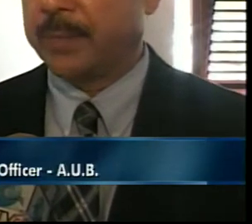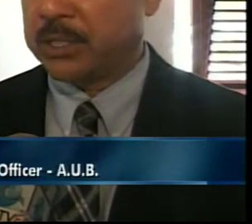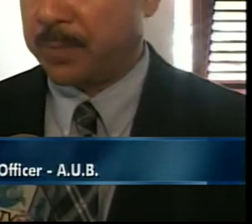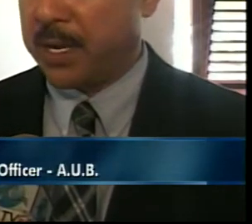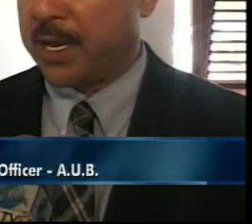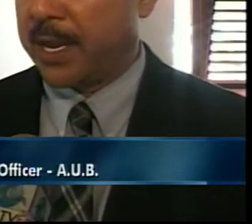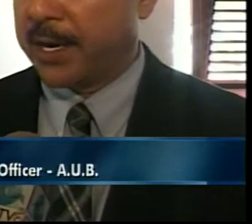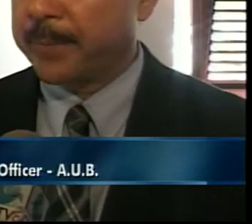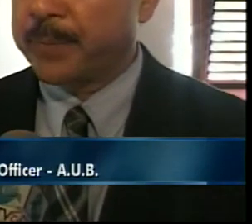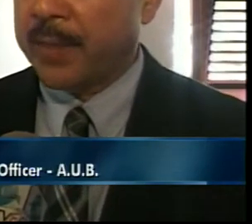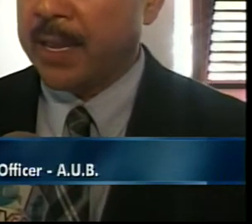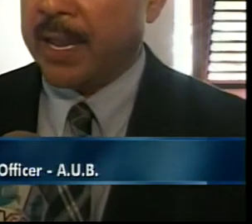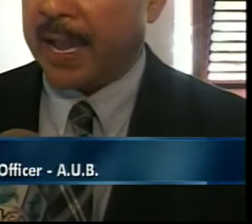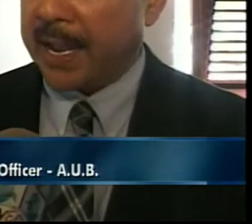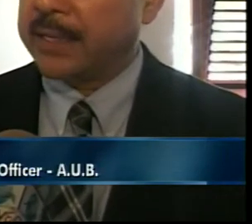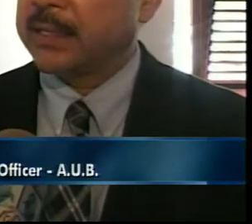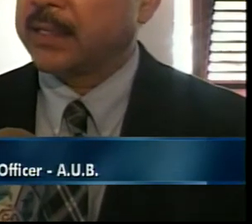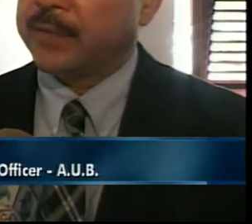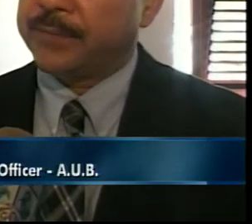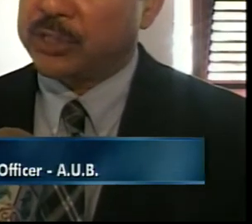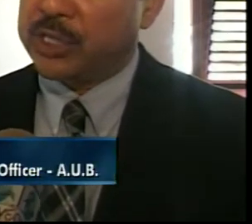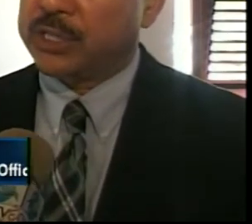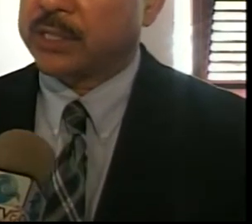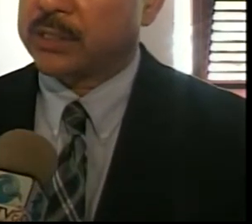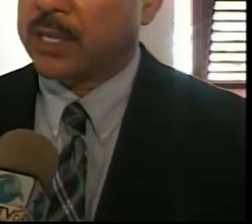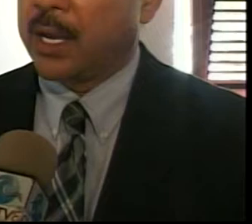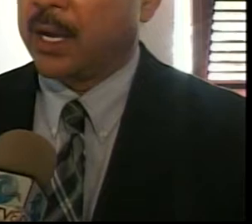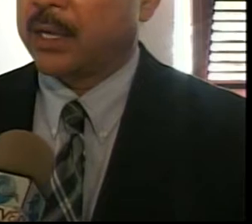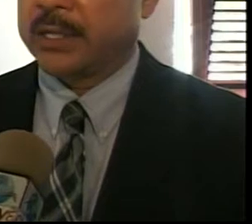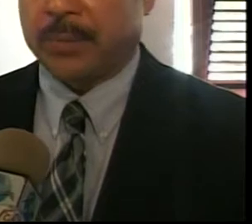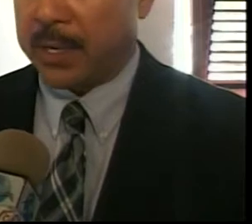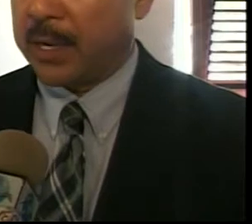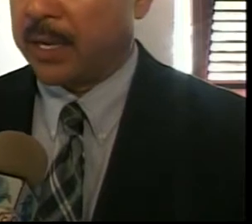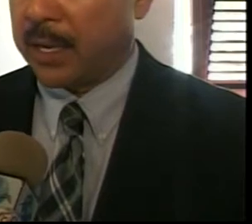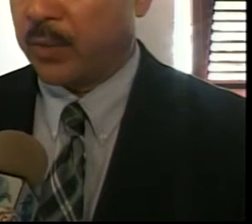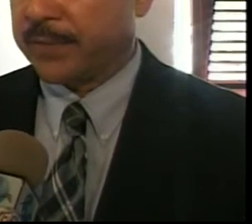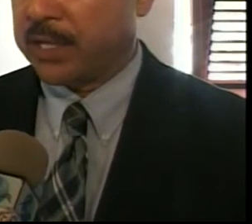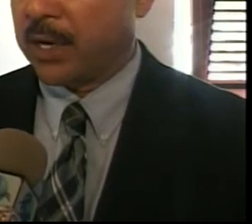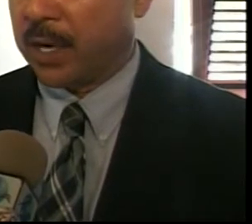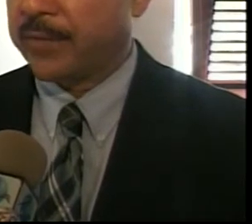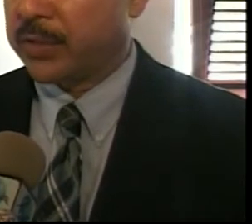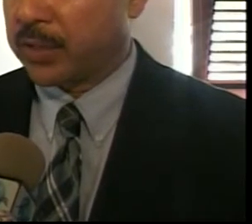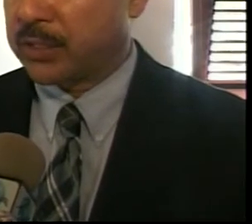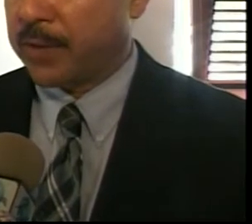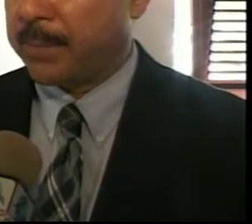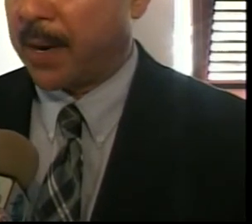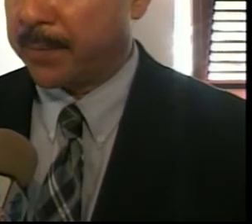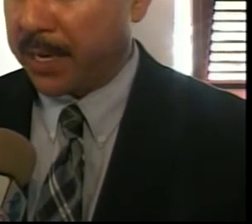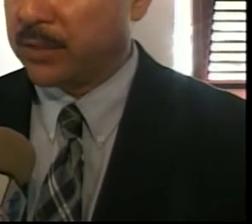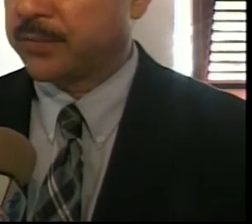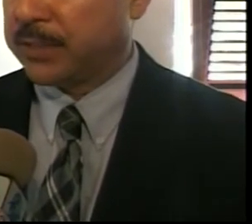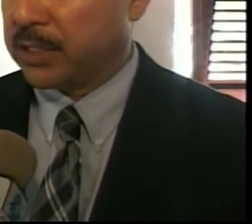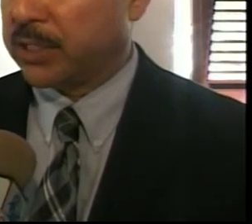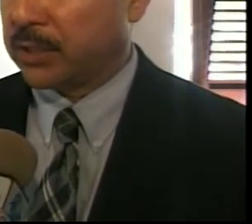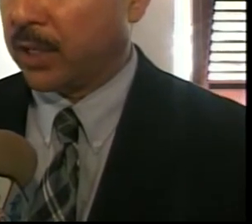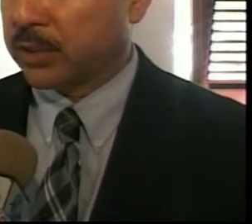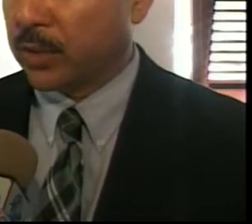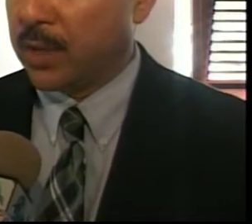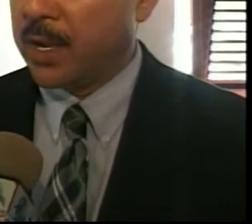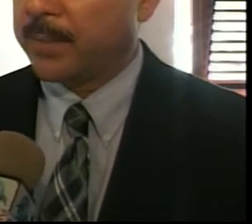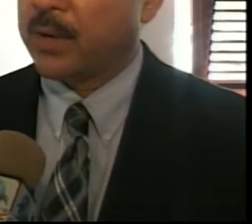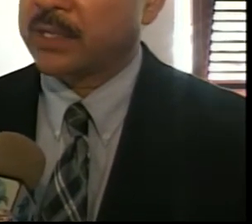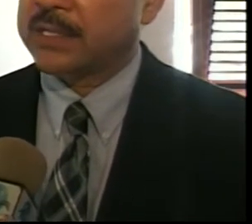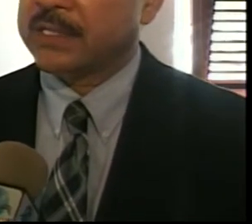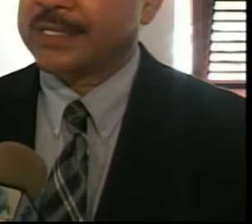who will be speaking here, and the physicians. We have seen a lot of interest from Barbados physicians